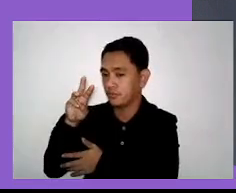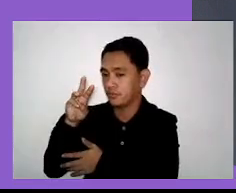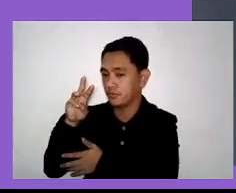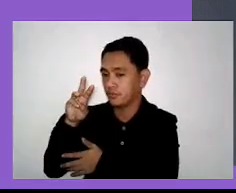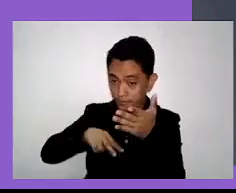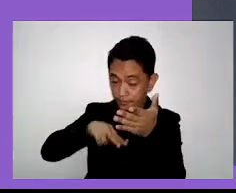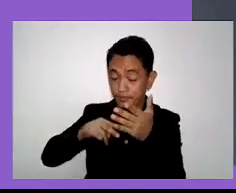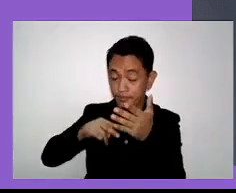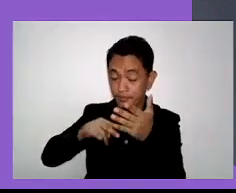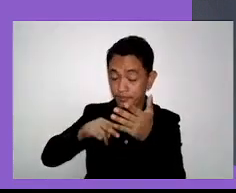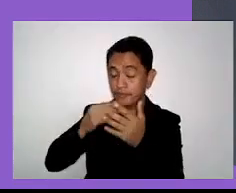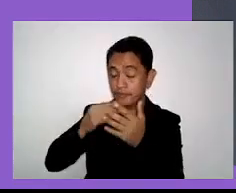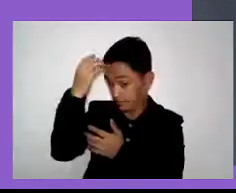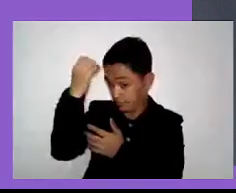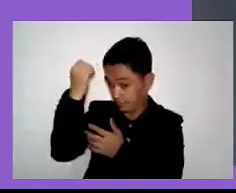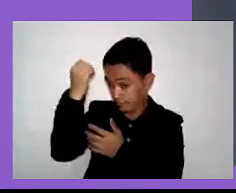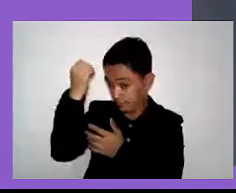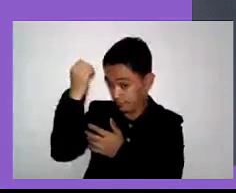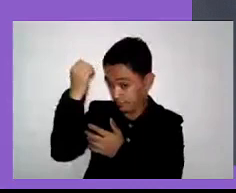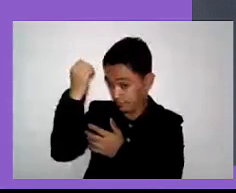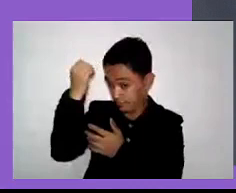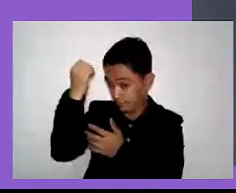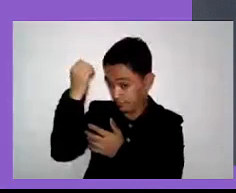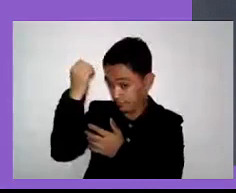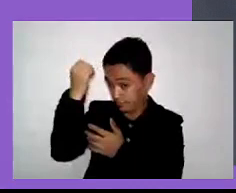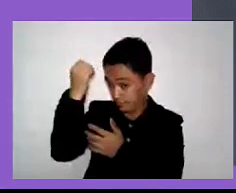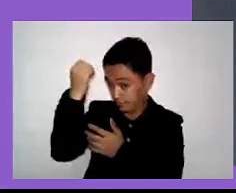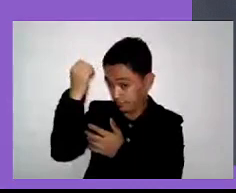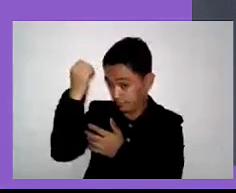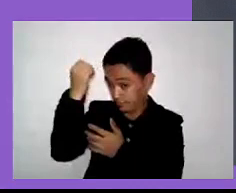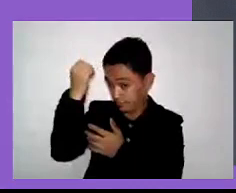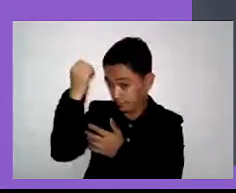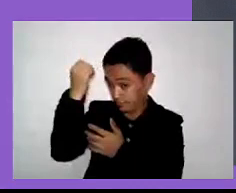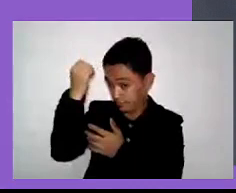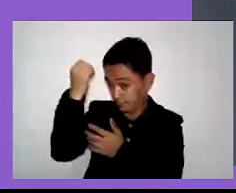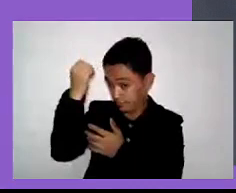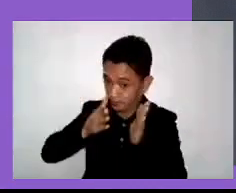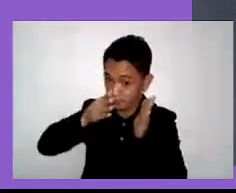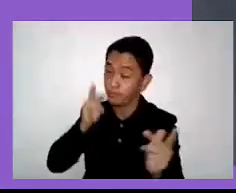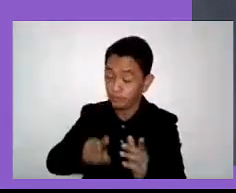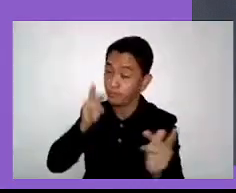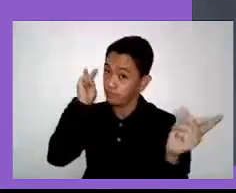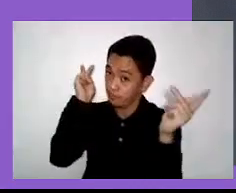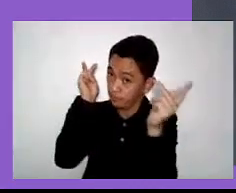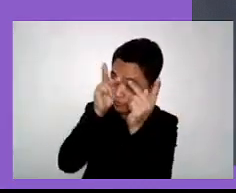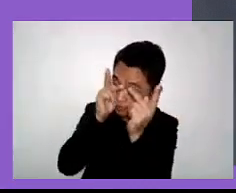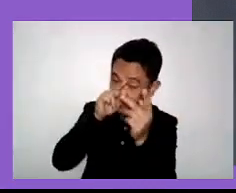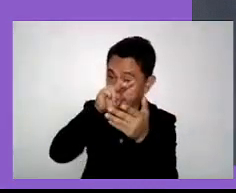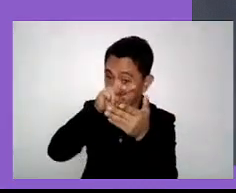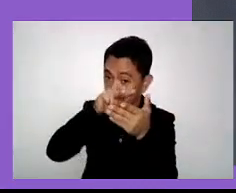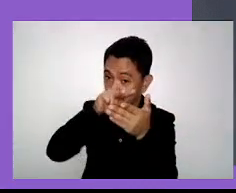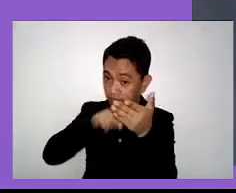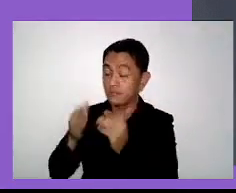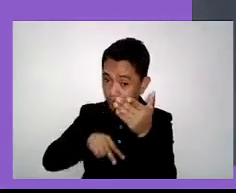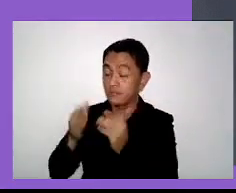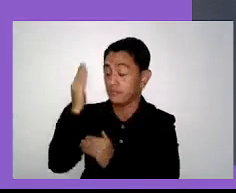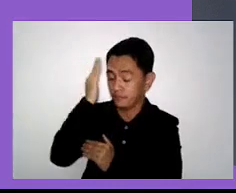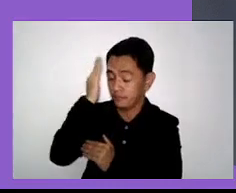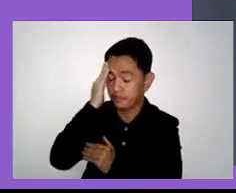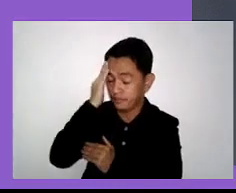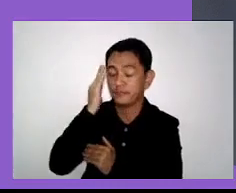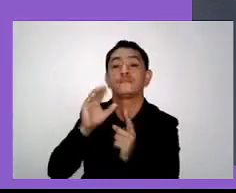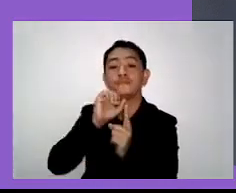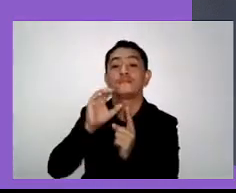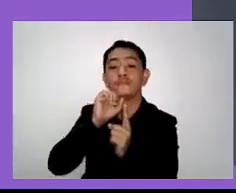the background of the reader, knowing the purpose for reading, and familiarity with the context. These